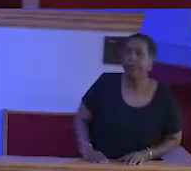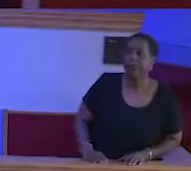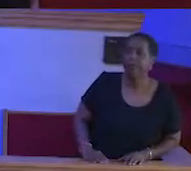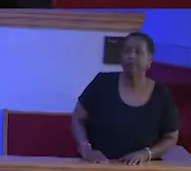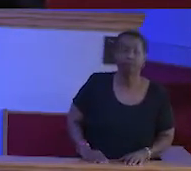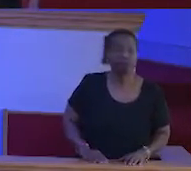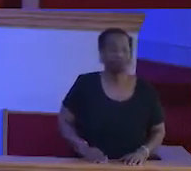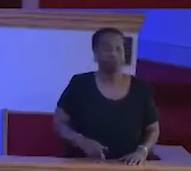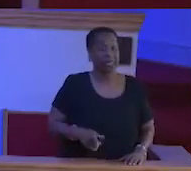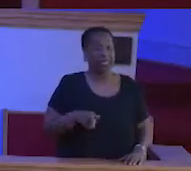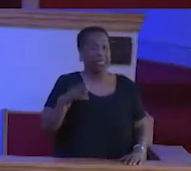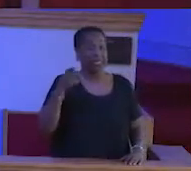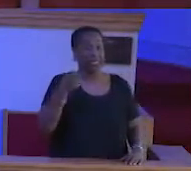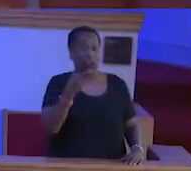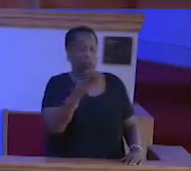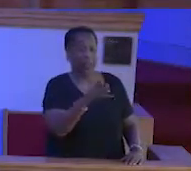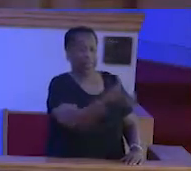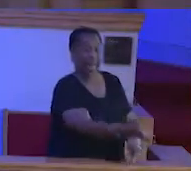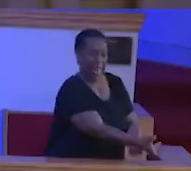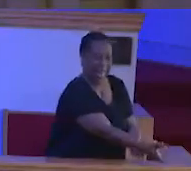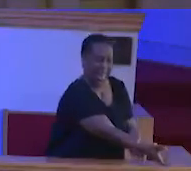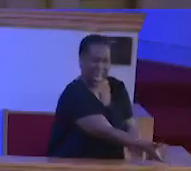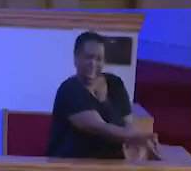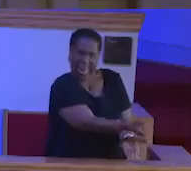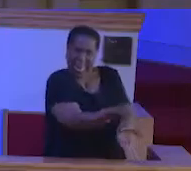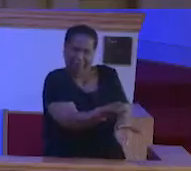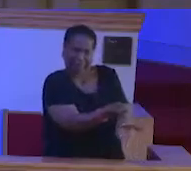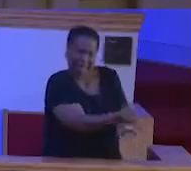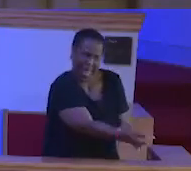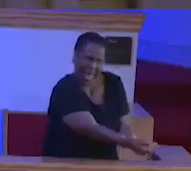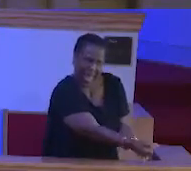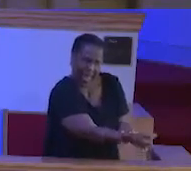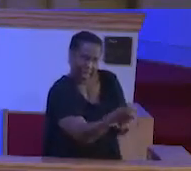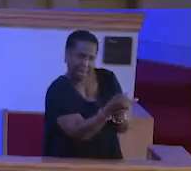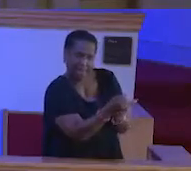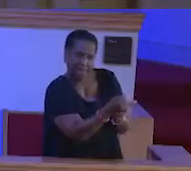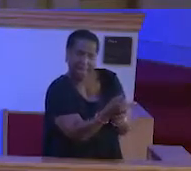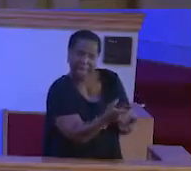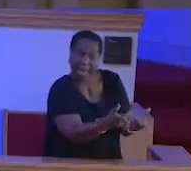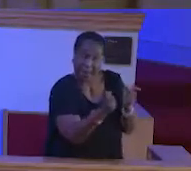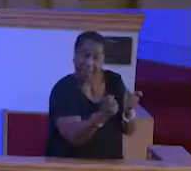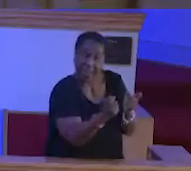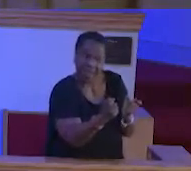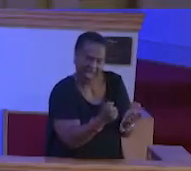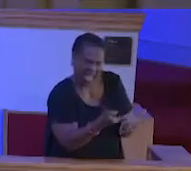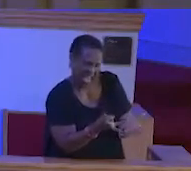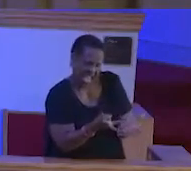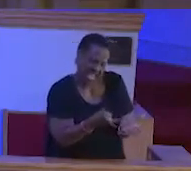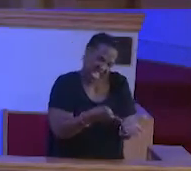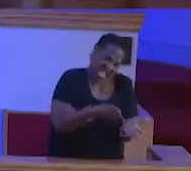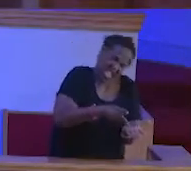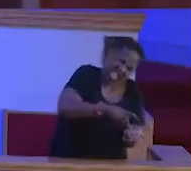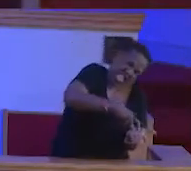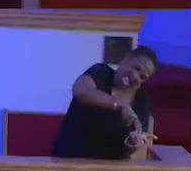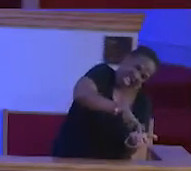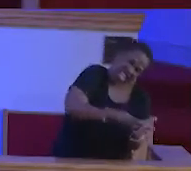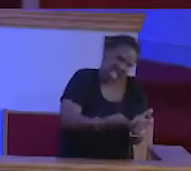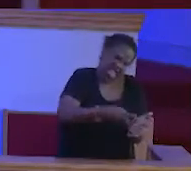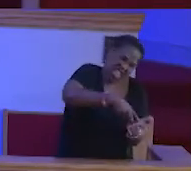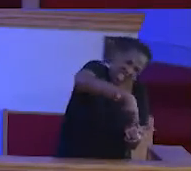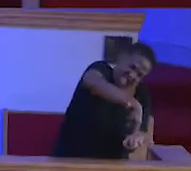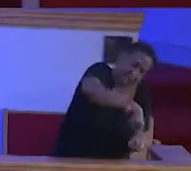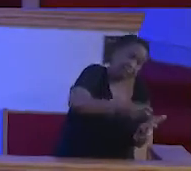He lifted him, and immediately his ankles and feet were